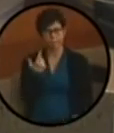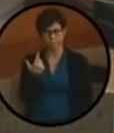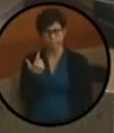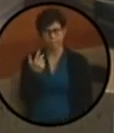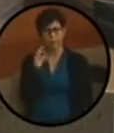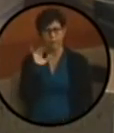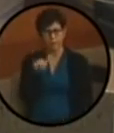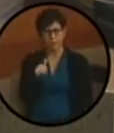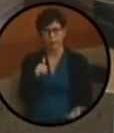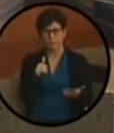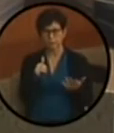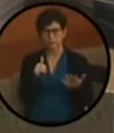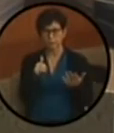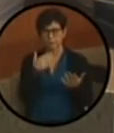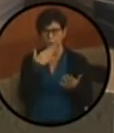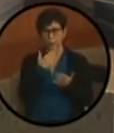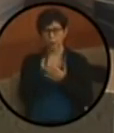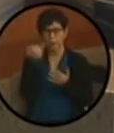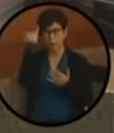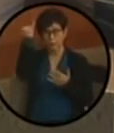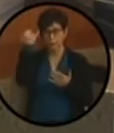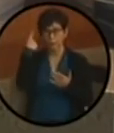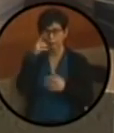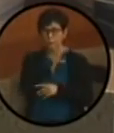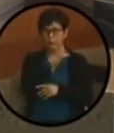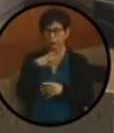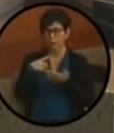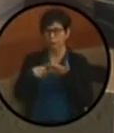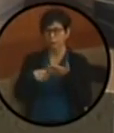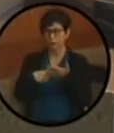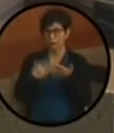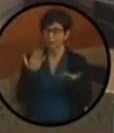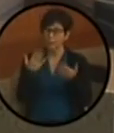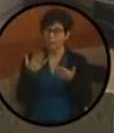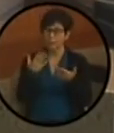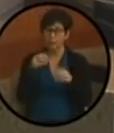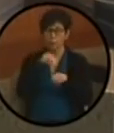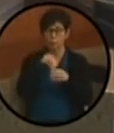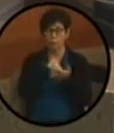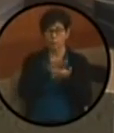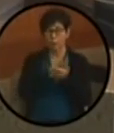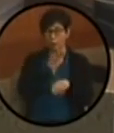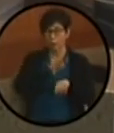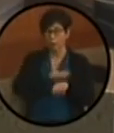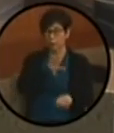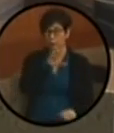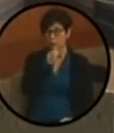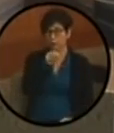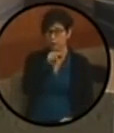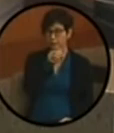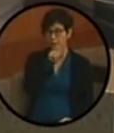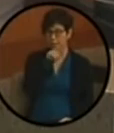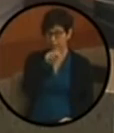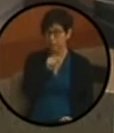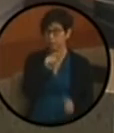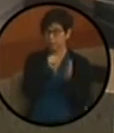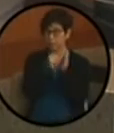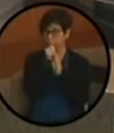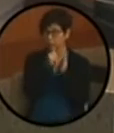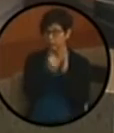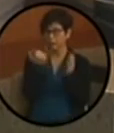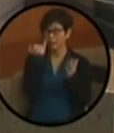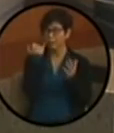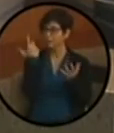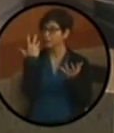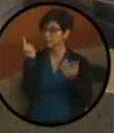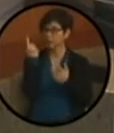to come before council. It could come on consent, and then if anyone wants to remove it from the consent agenda, they could.